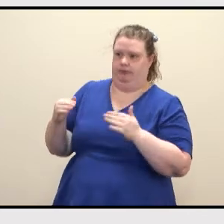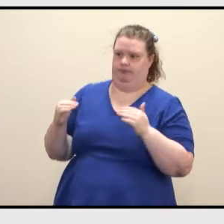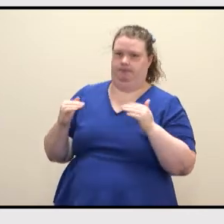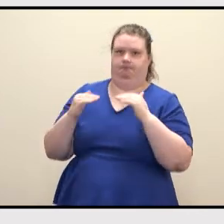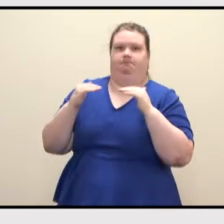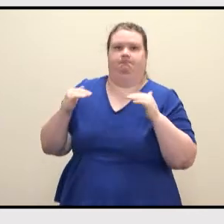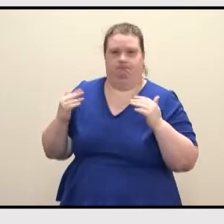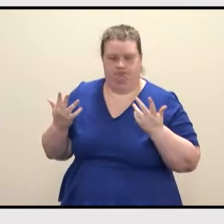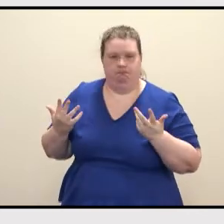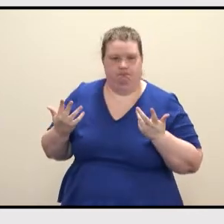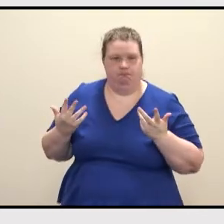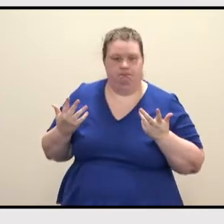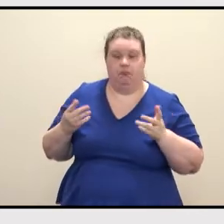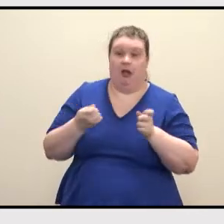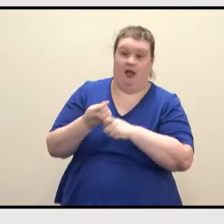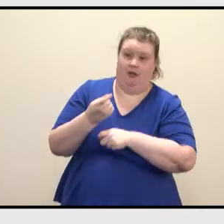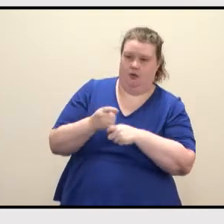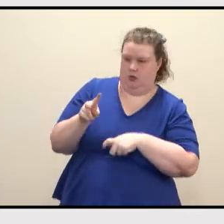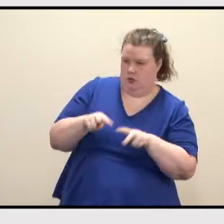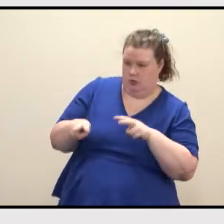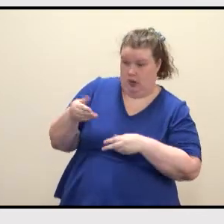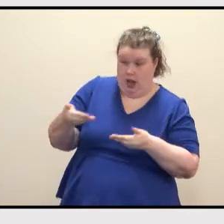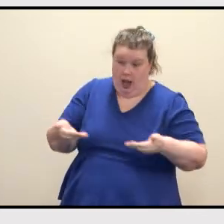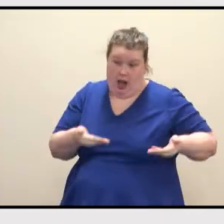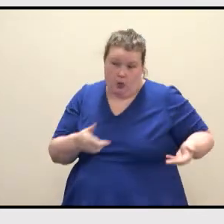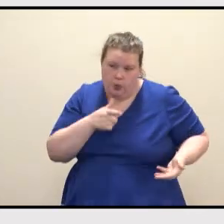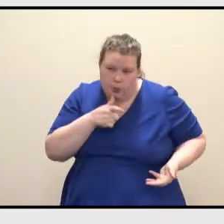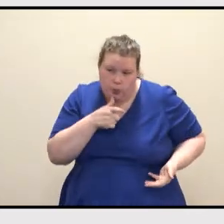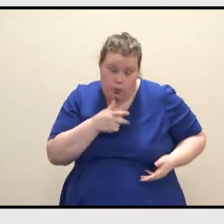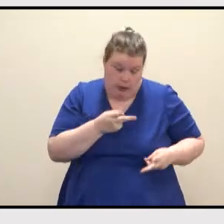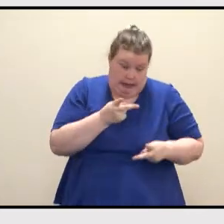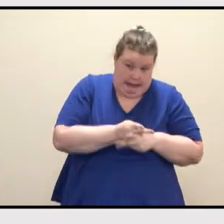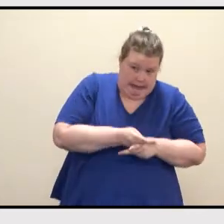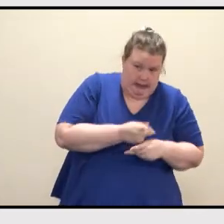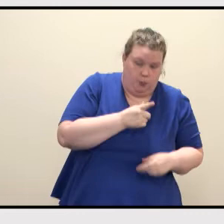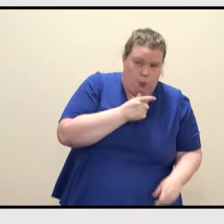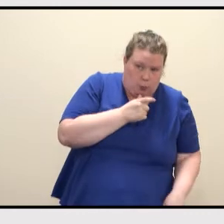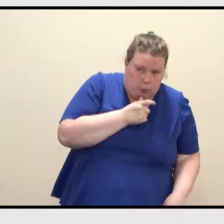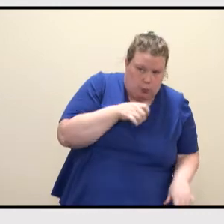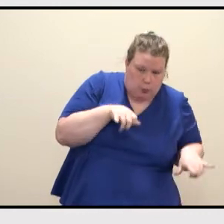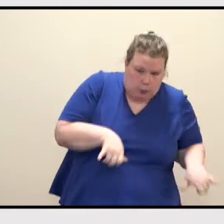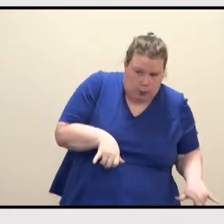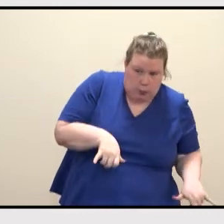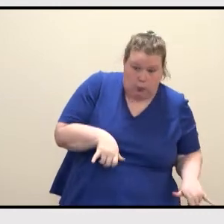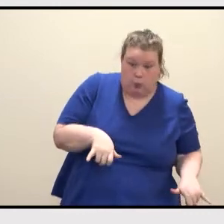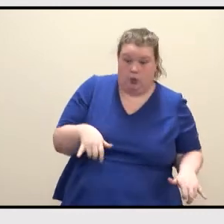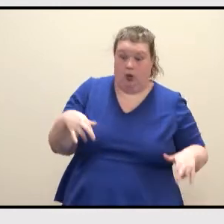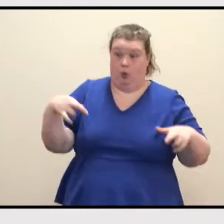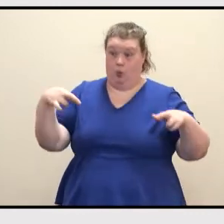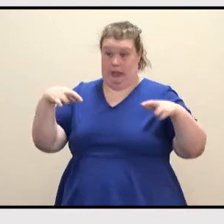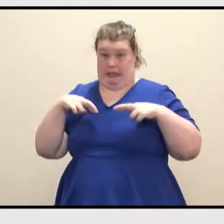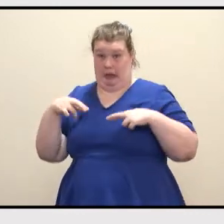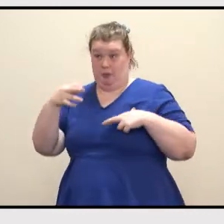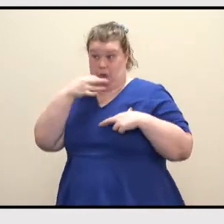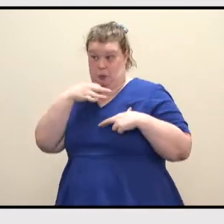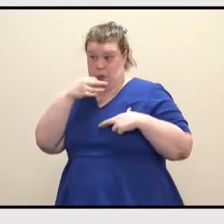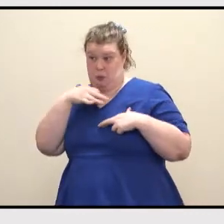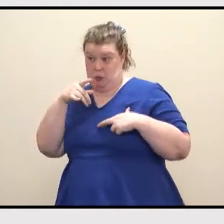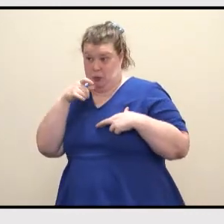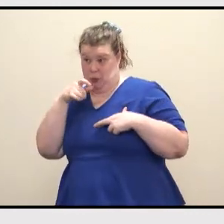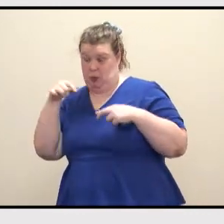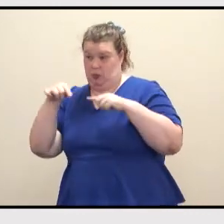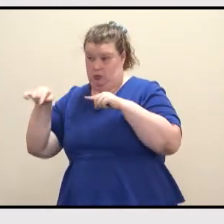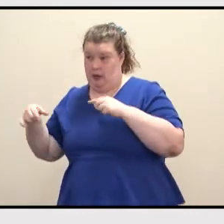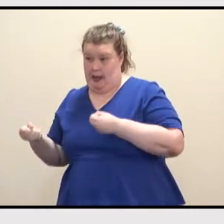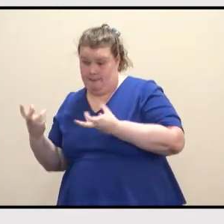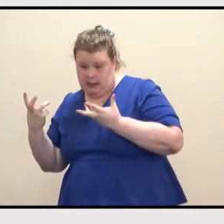at every year to say, okay, who are we hiring? Who are we keeping? Do we have a lot in the retirement area that we need to think about? All of those type